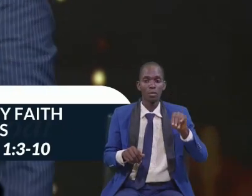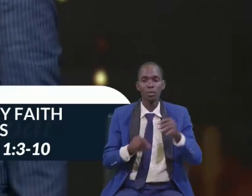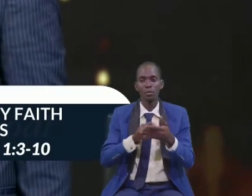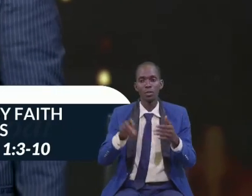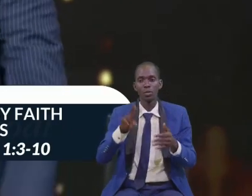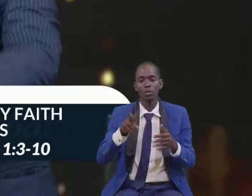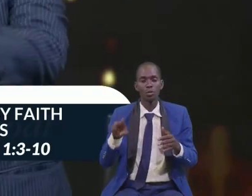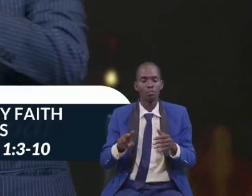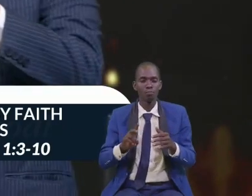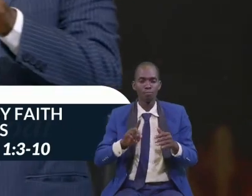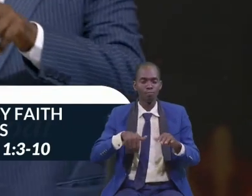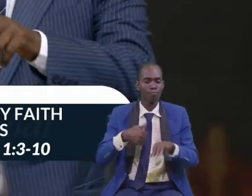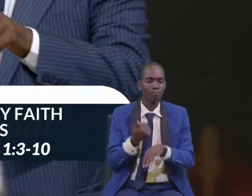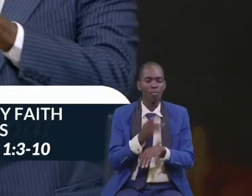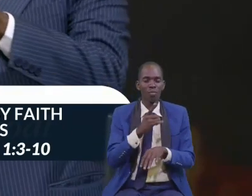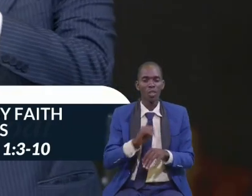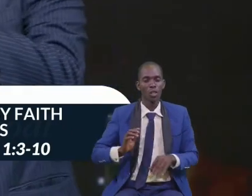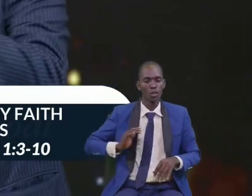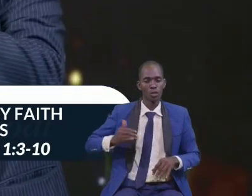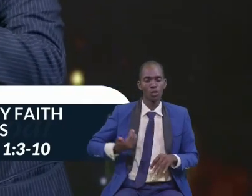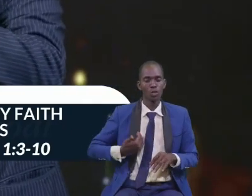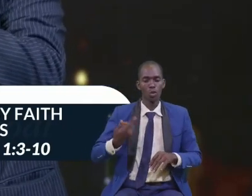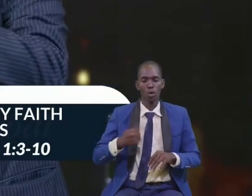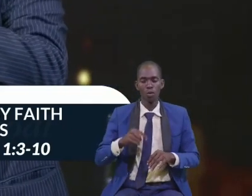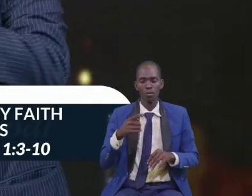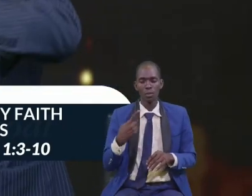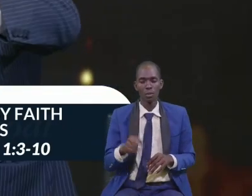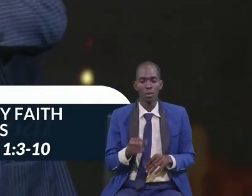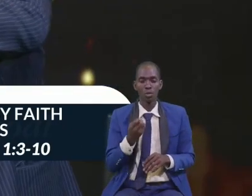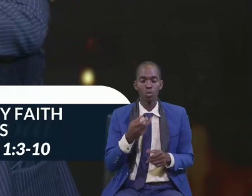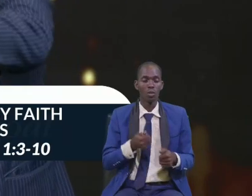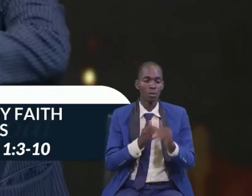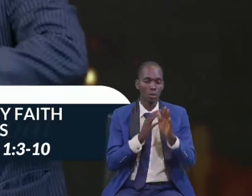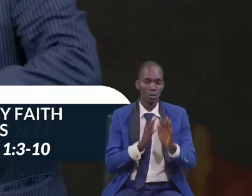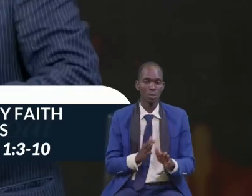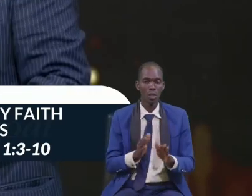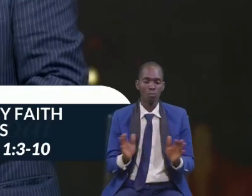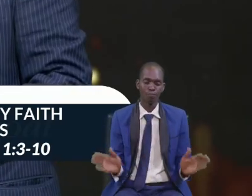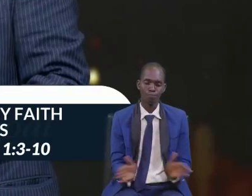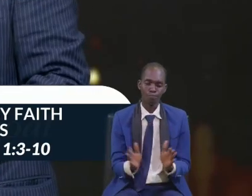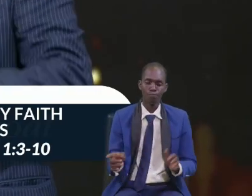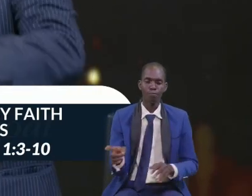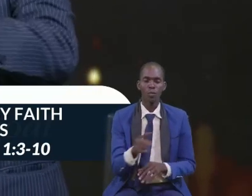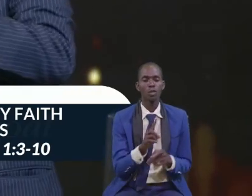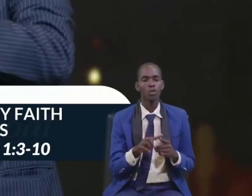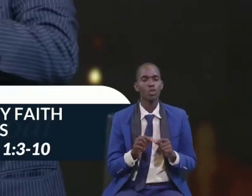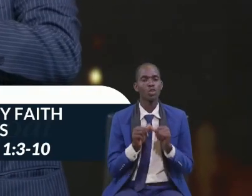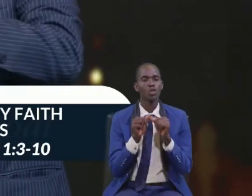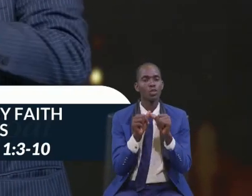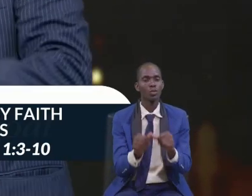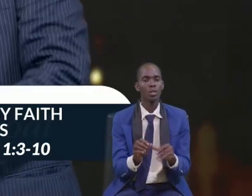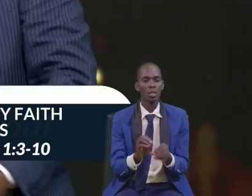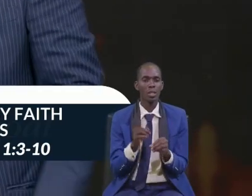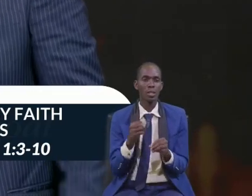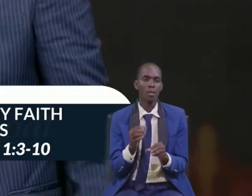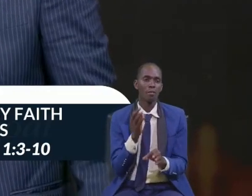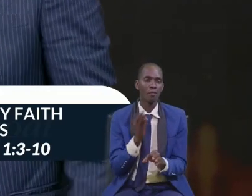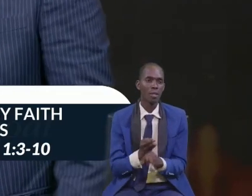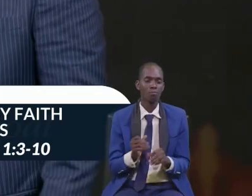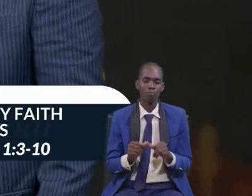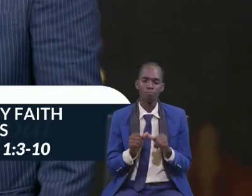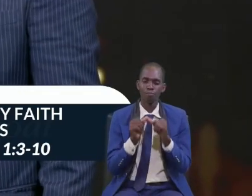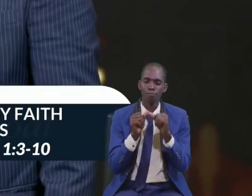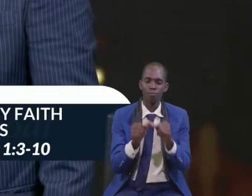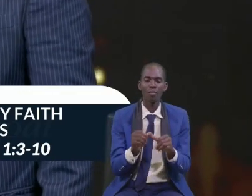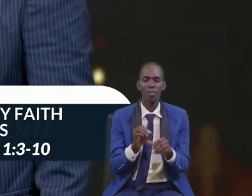the disciples and exhorting them to continue in the faith. Continue in the faith,